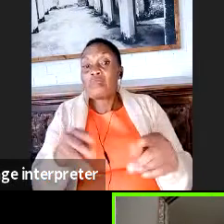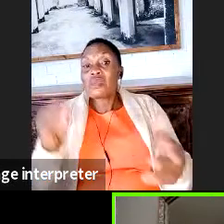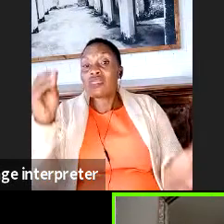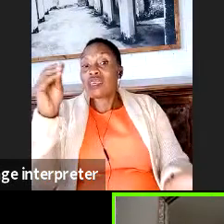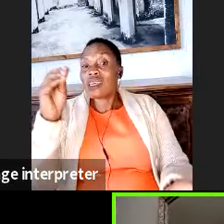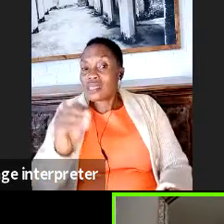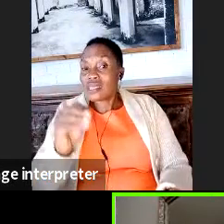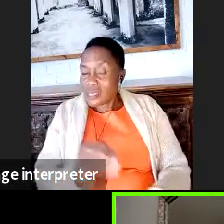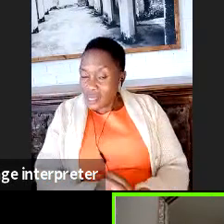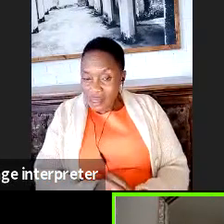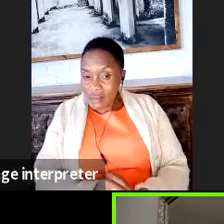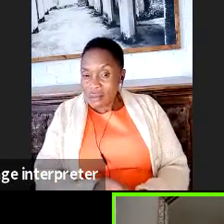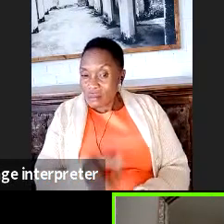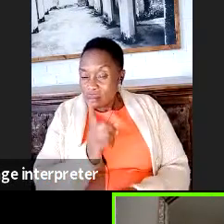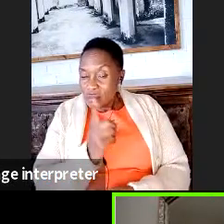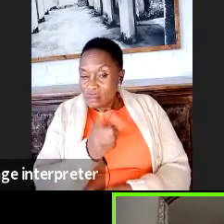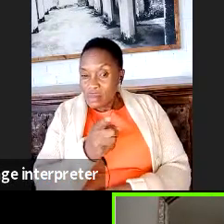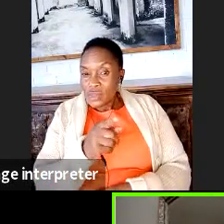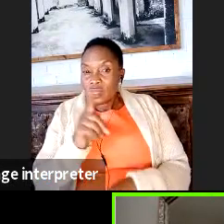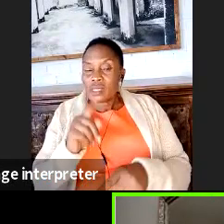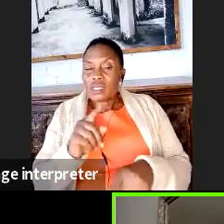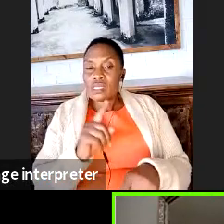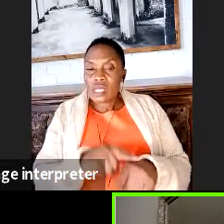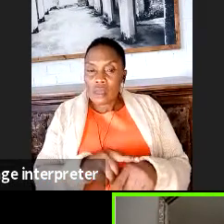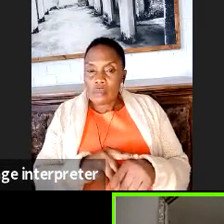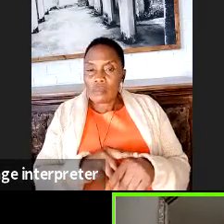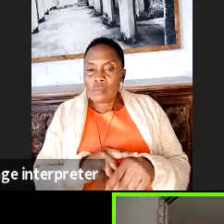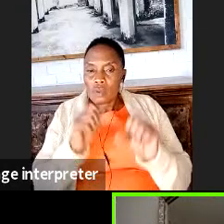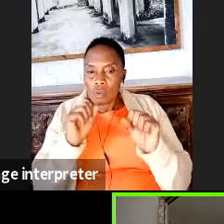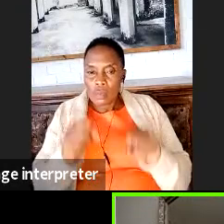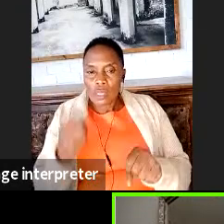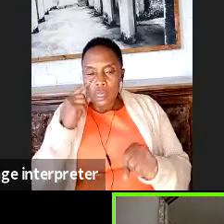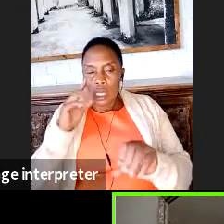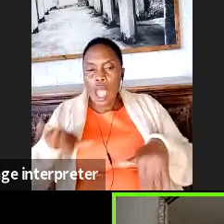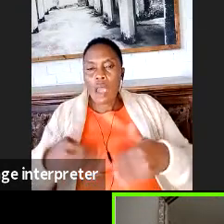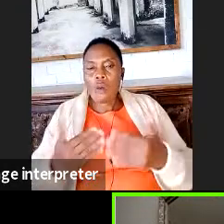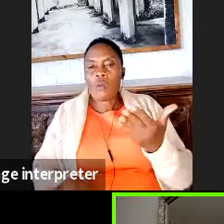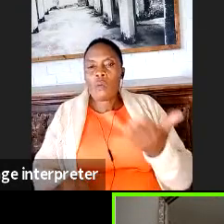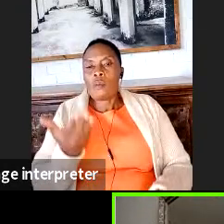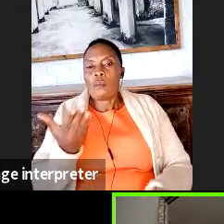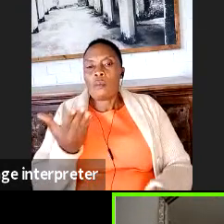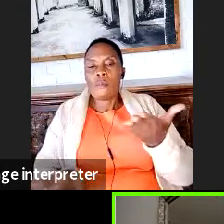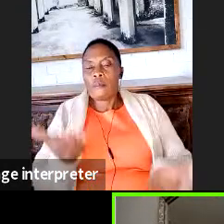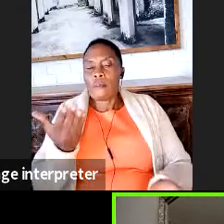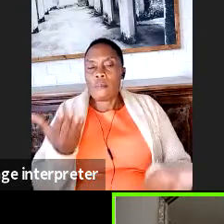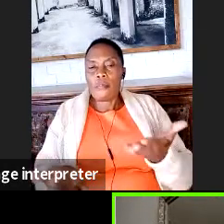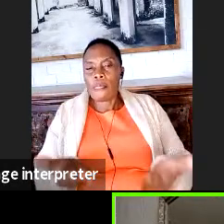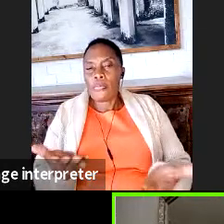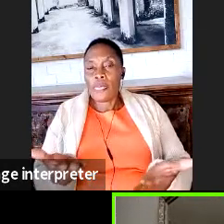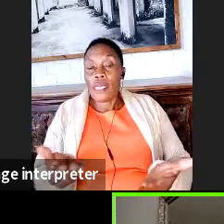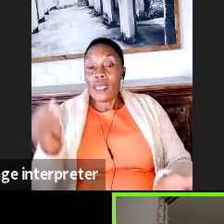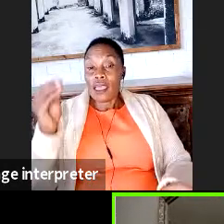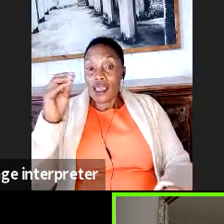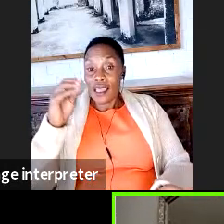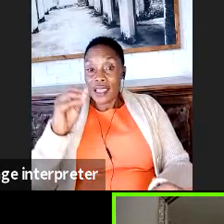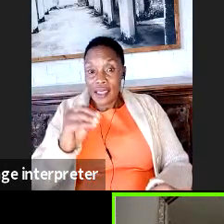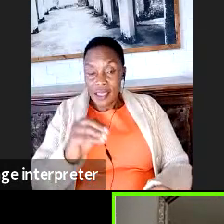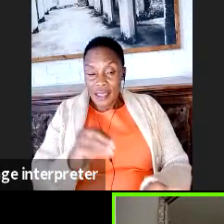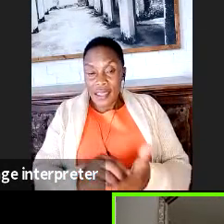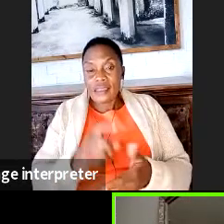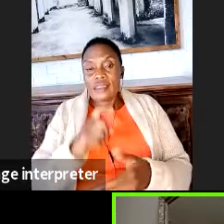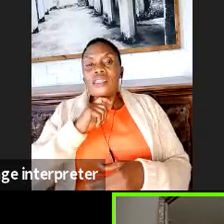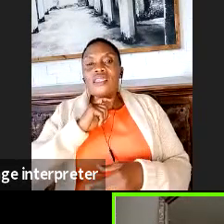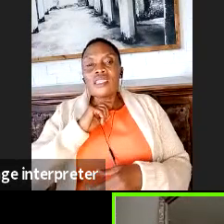the punitive measures that you could face. So again, it also needs us